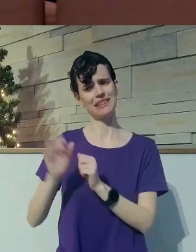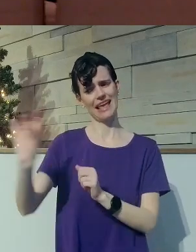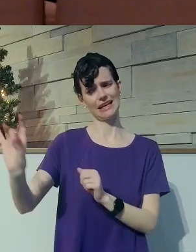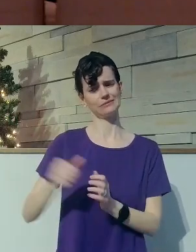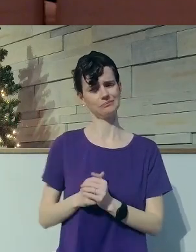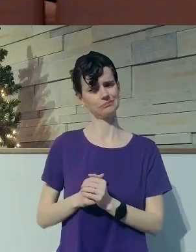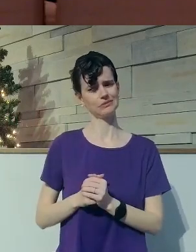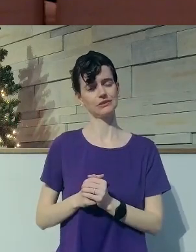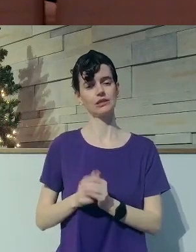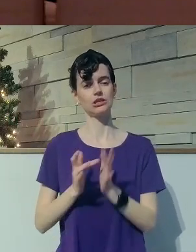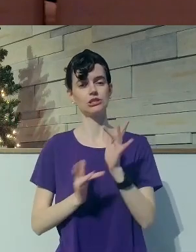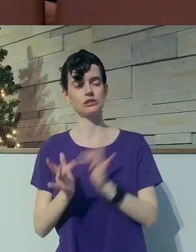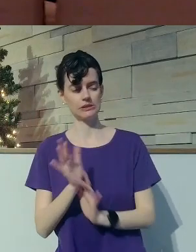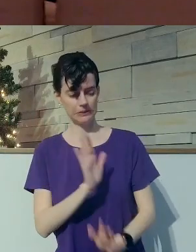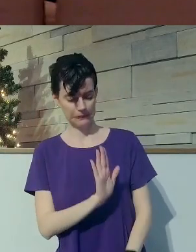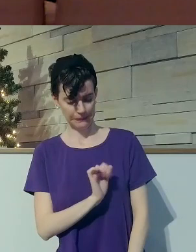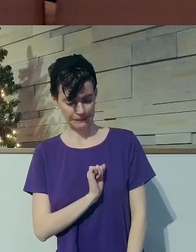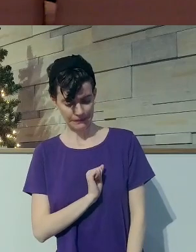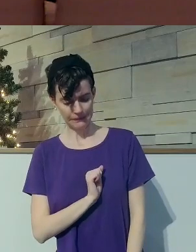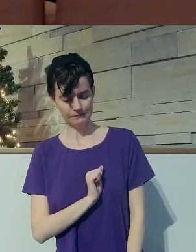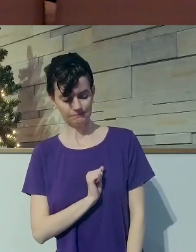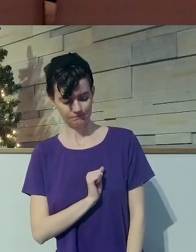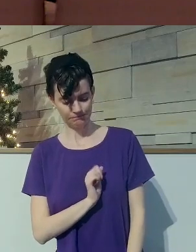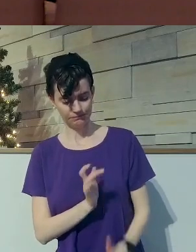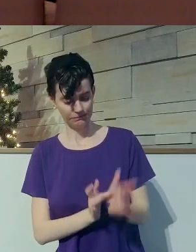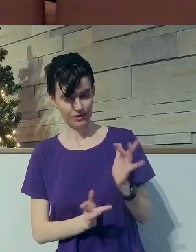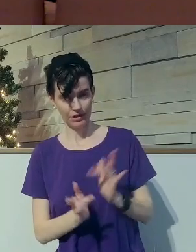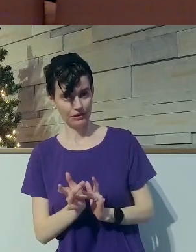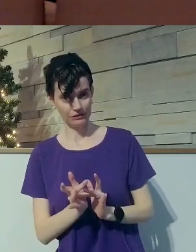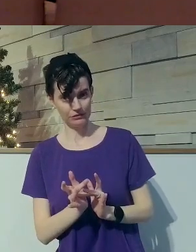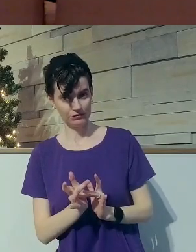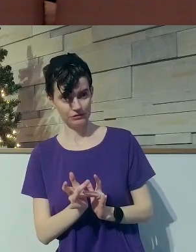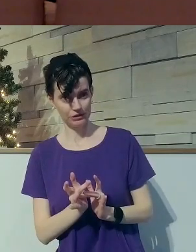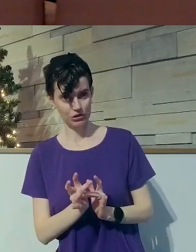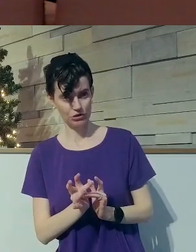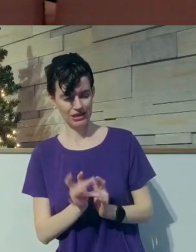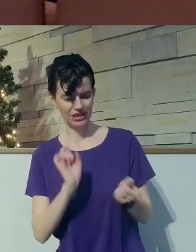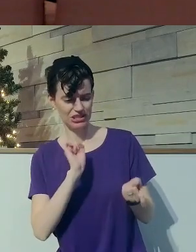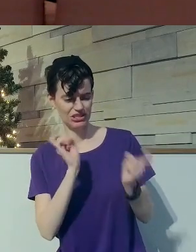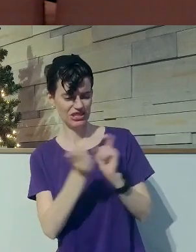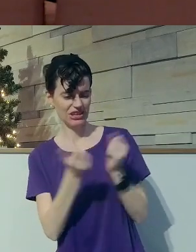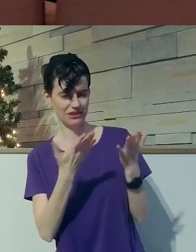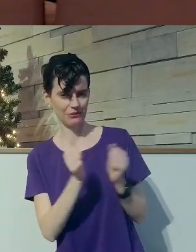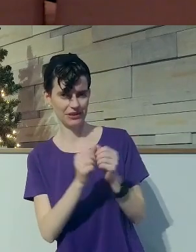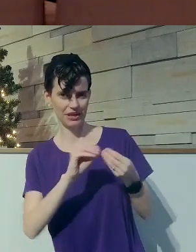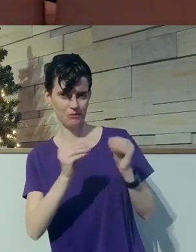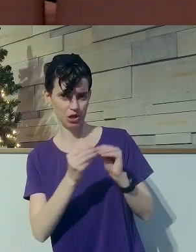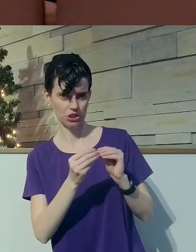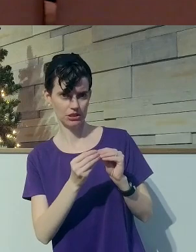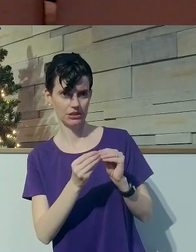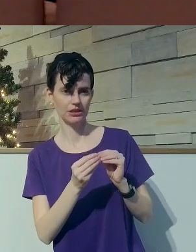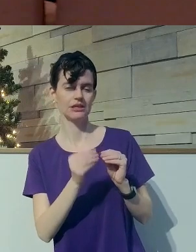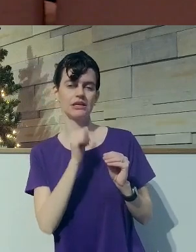And Jesus just really twists everything around with these numbers. Folks,